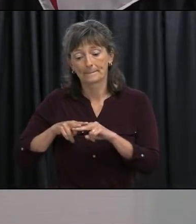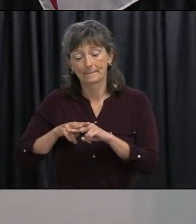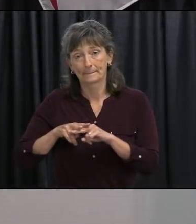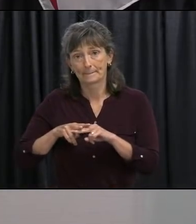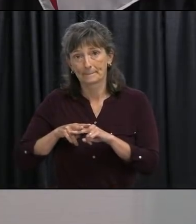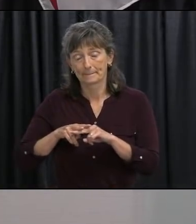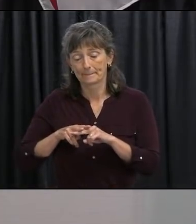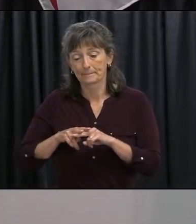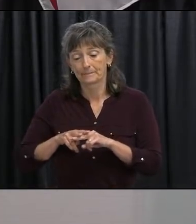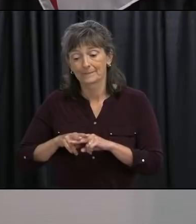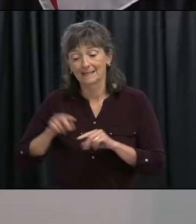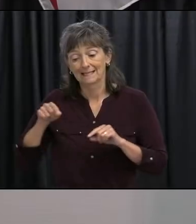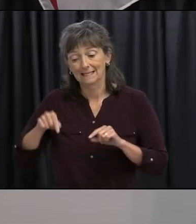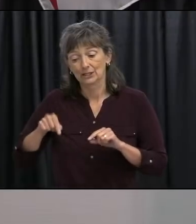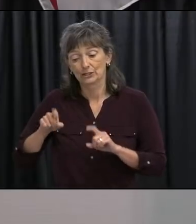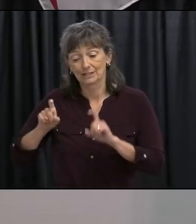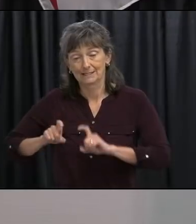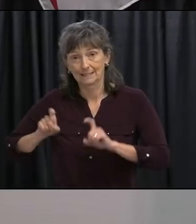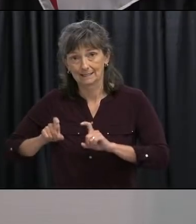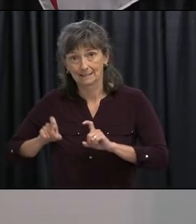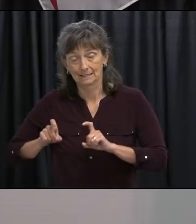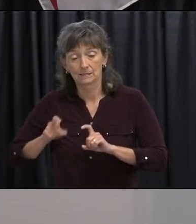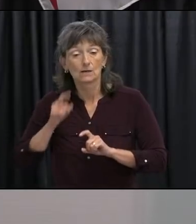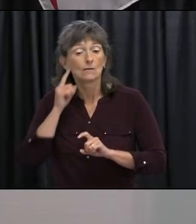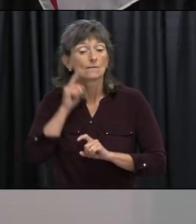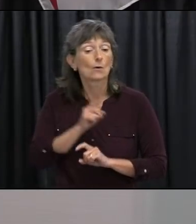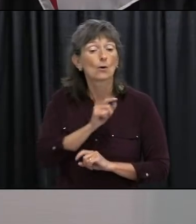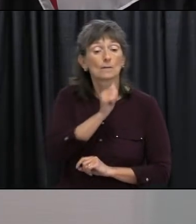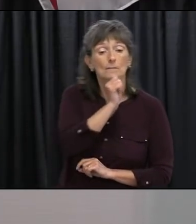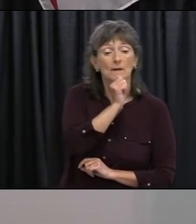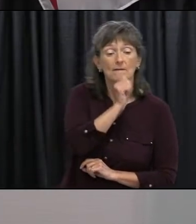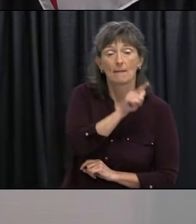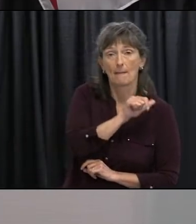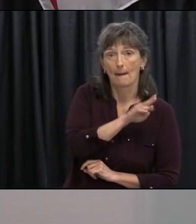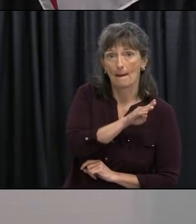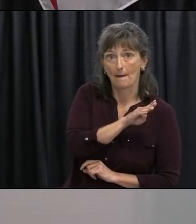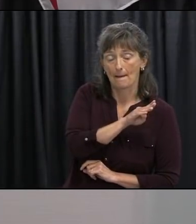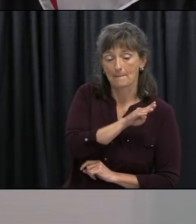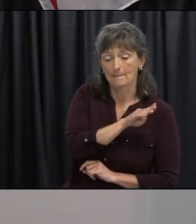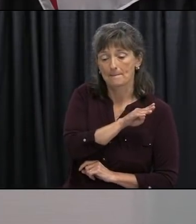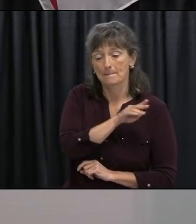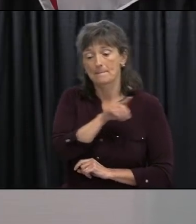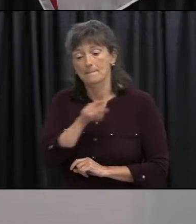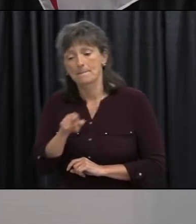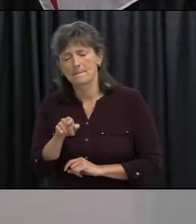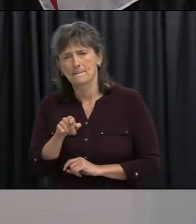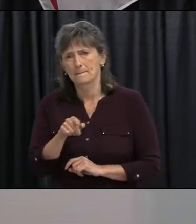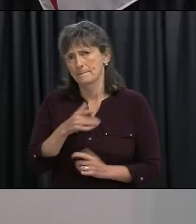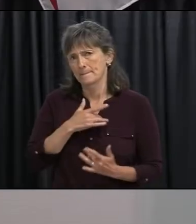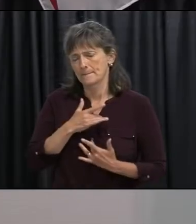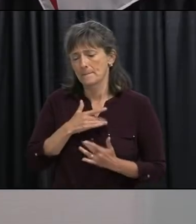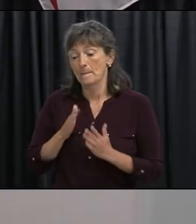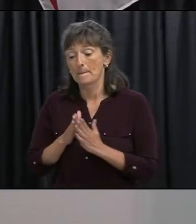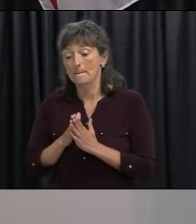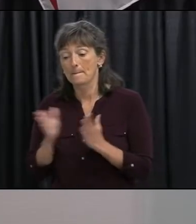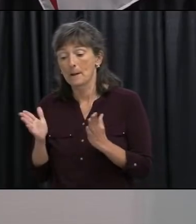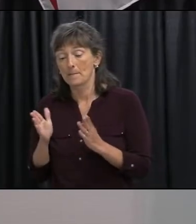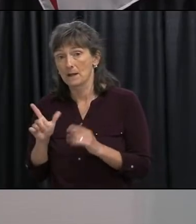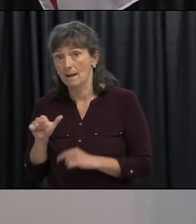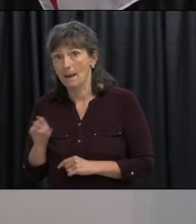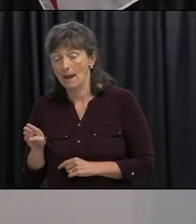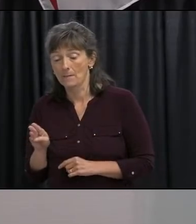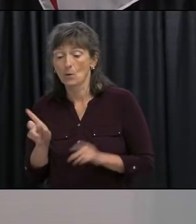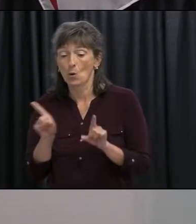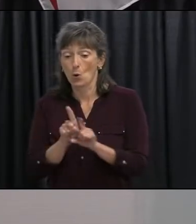private lab, Avalon Laboratories. What would you say to people who are concerned that using a public laboratory to do private work means